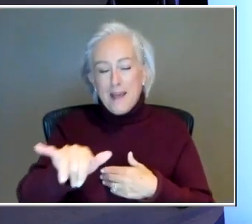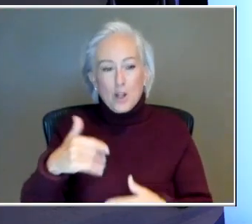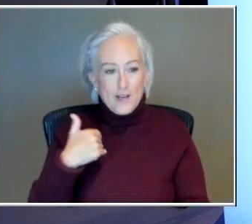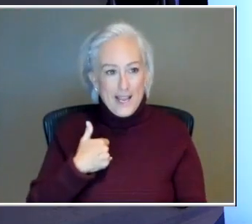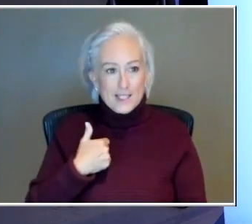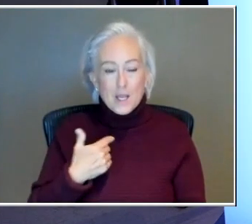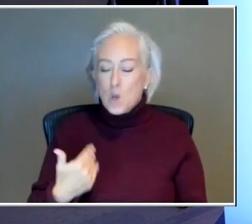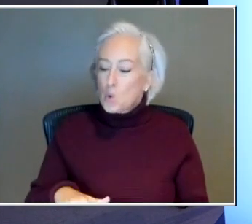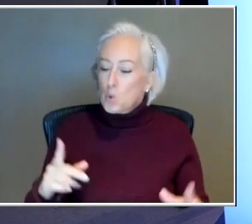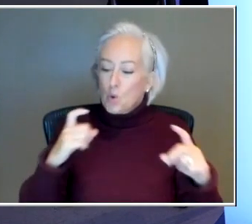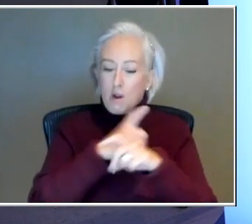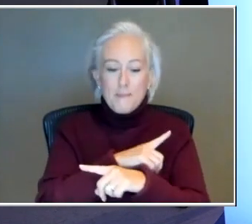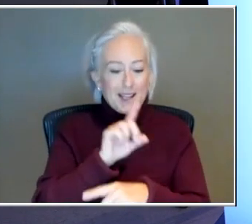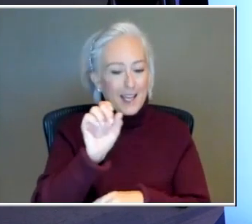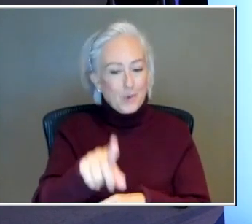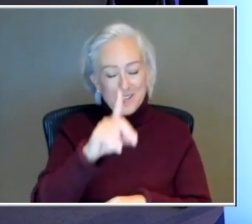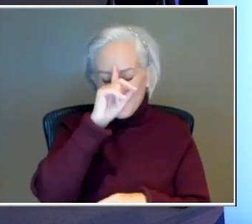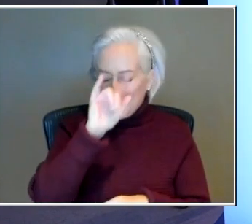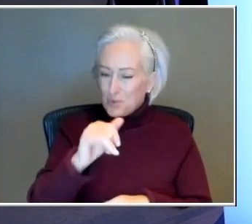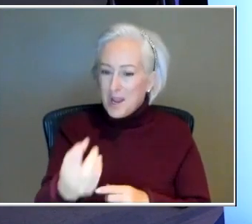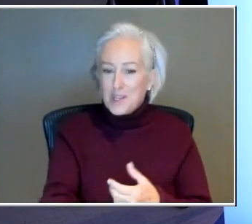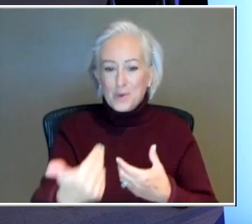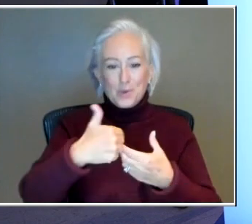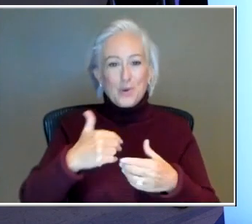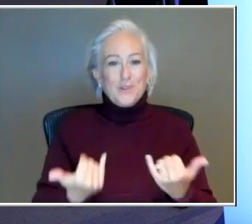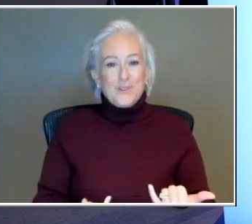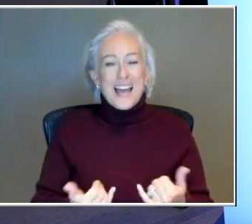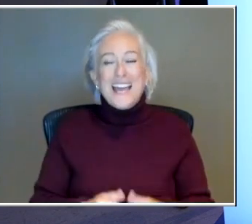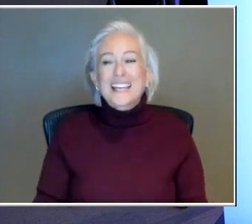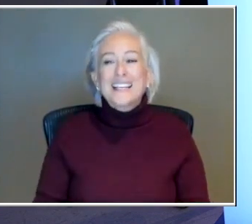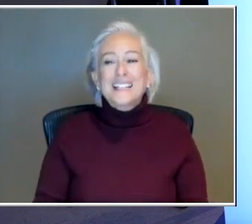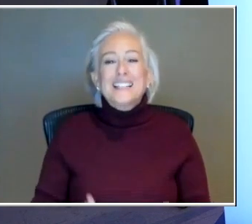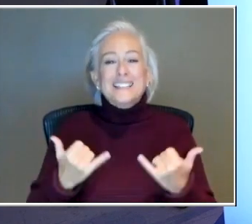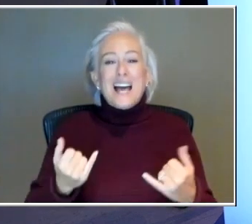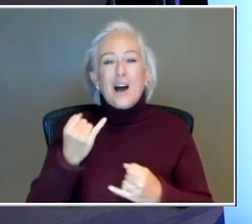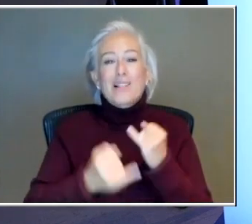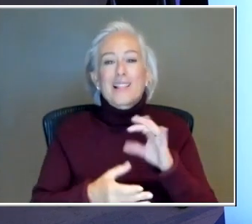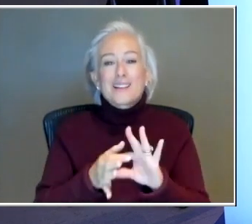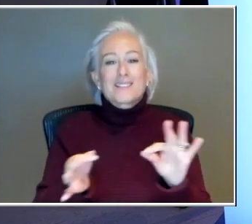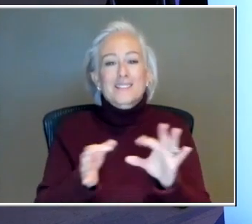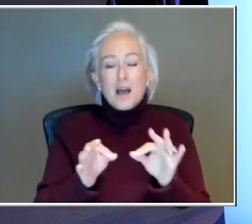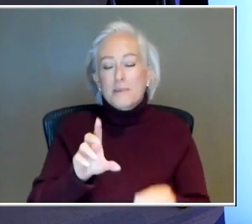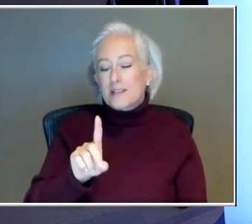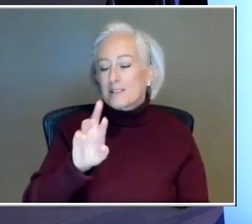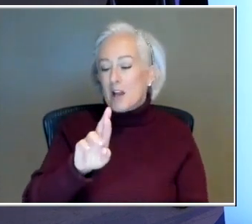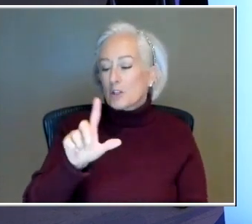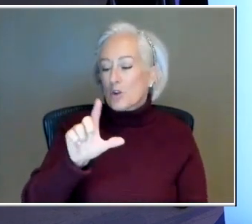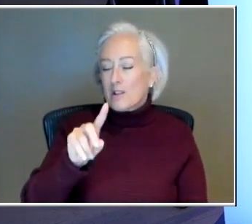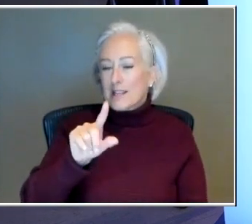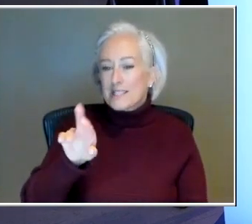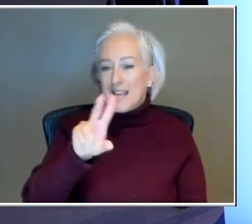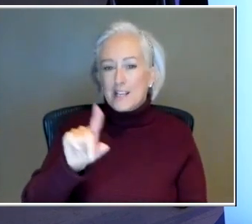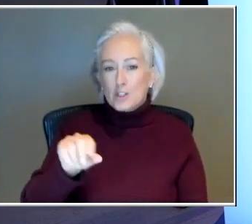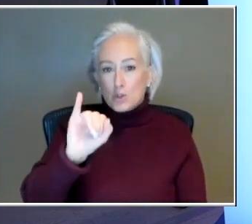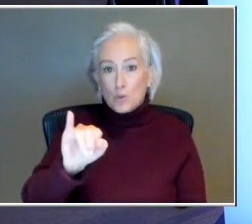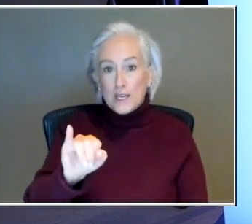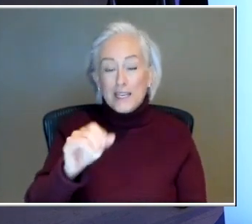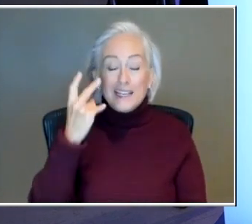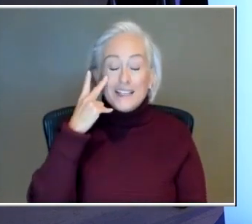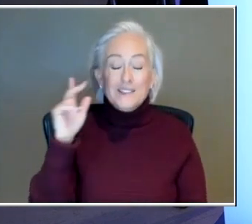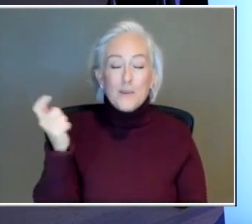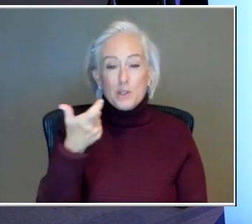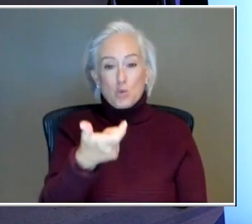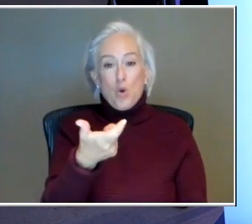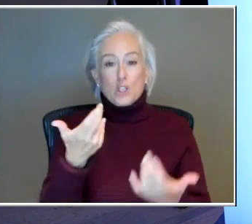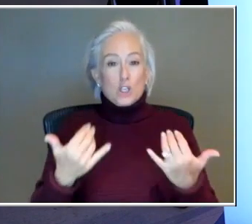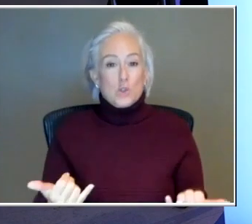That's why we have you here. I want to get our takeaways today, and Dr. Landazuri, we'll start with you. If someone's watching, knows somebody with